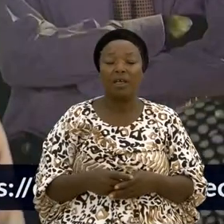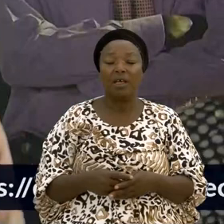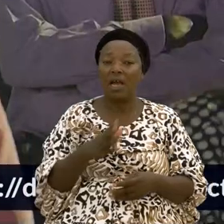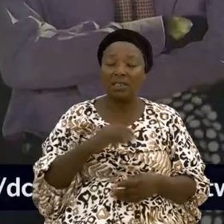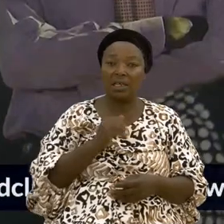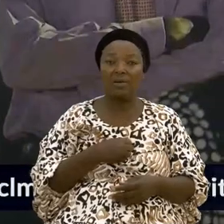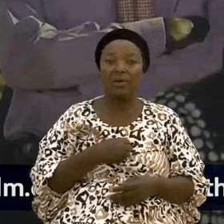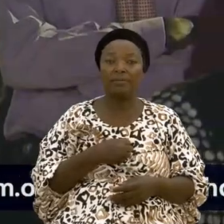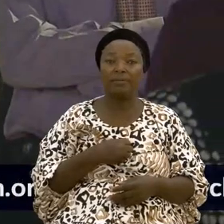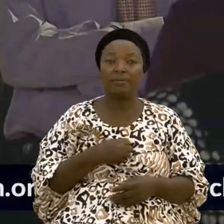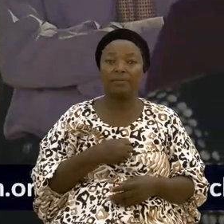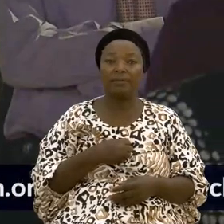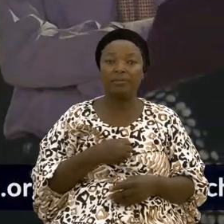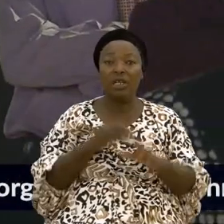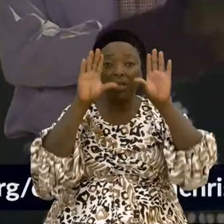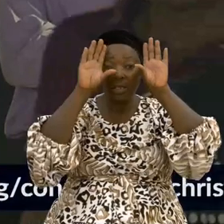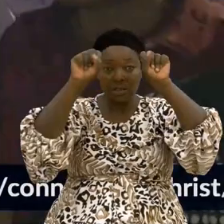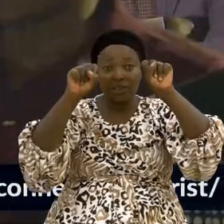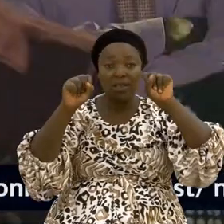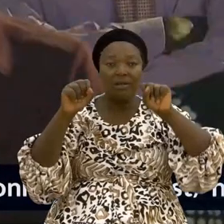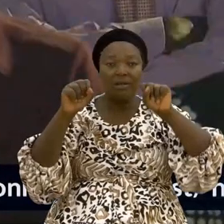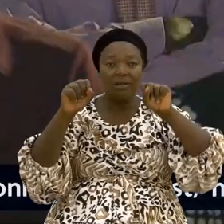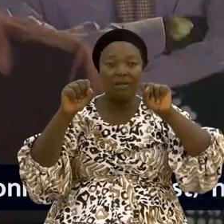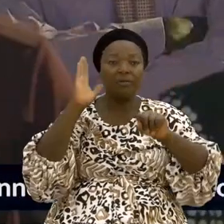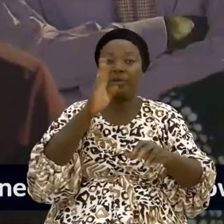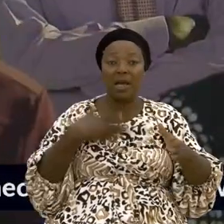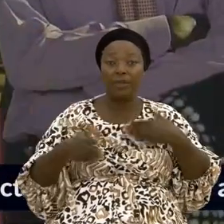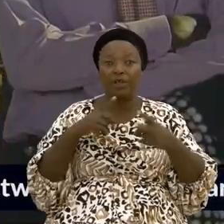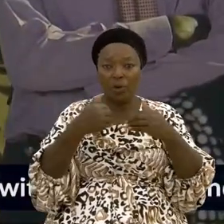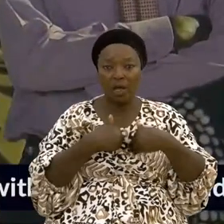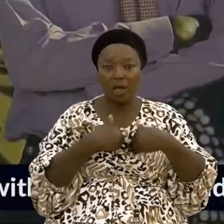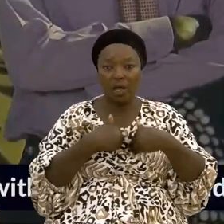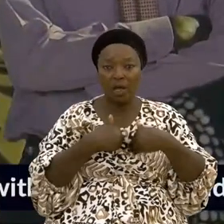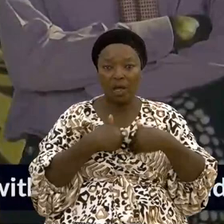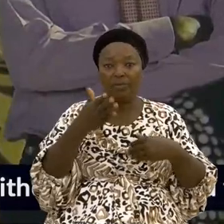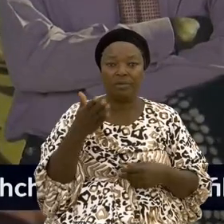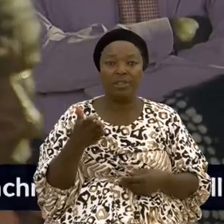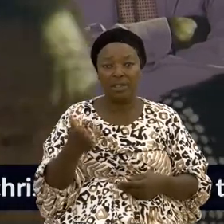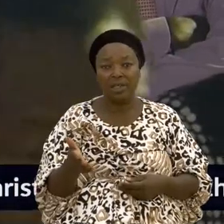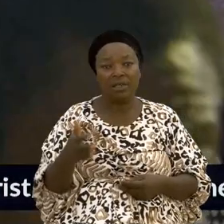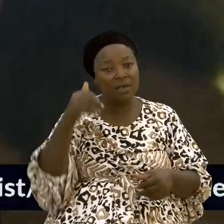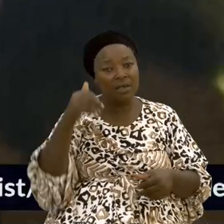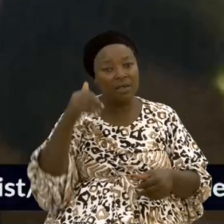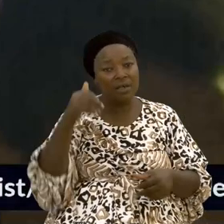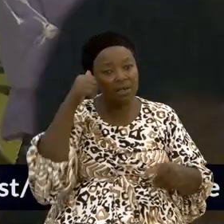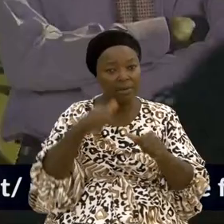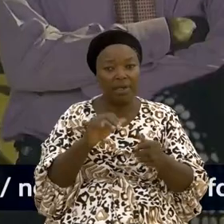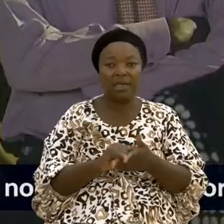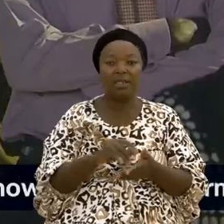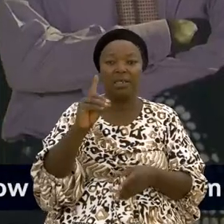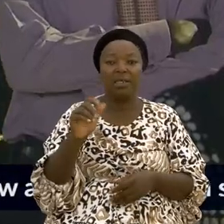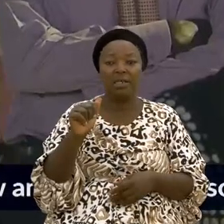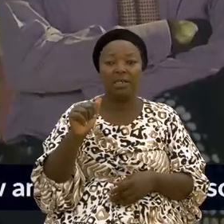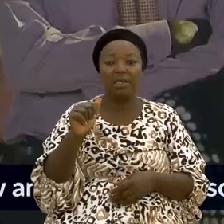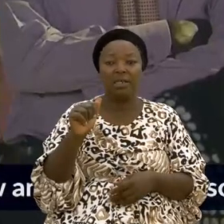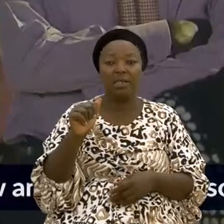that day. Remember the date again. Sunday, January 2nd,